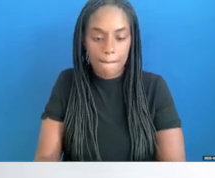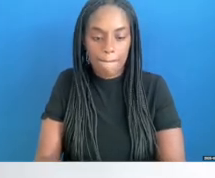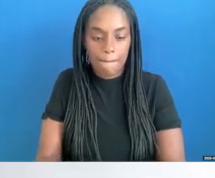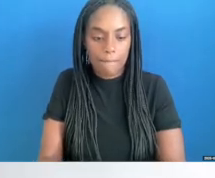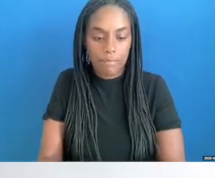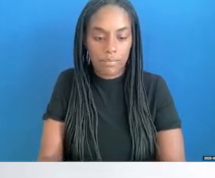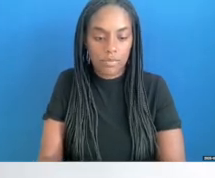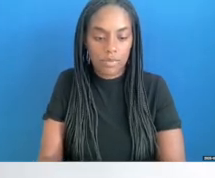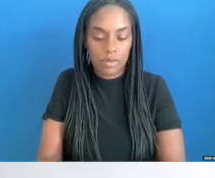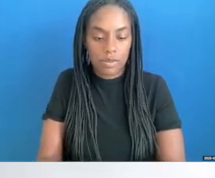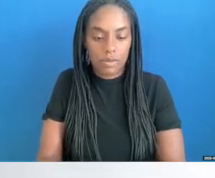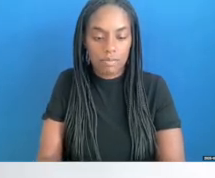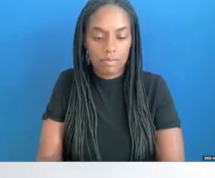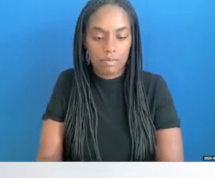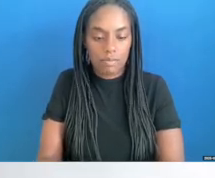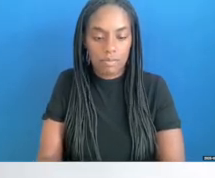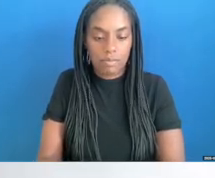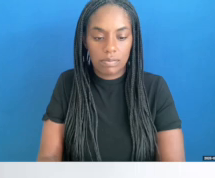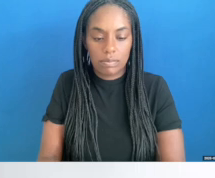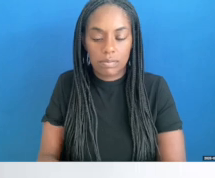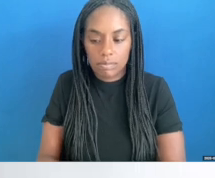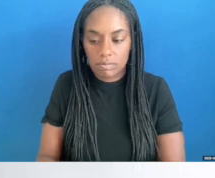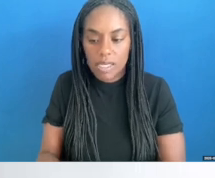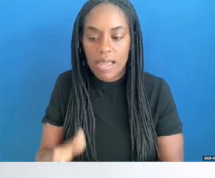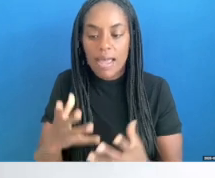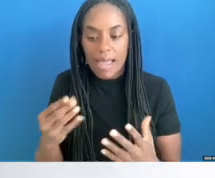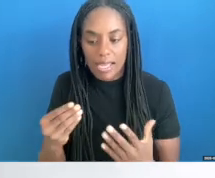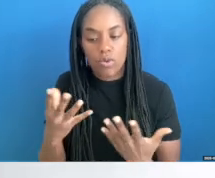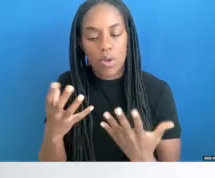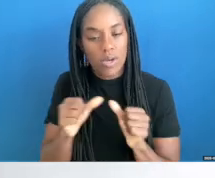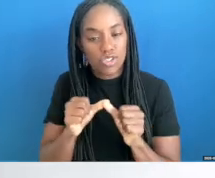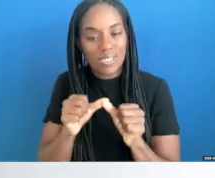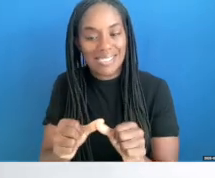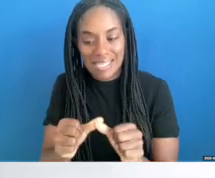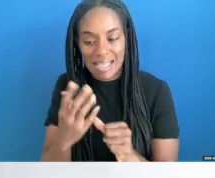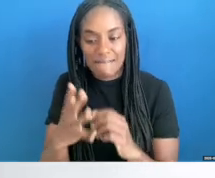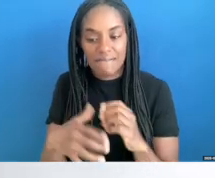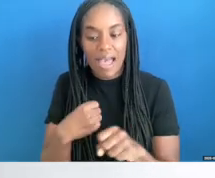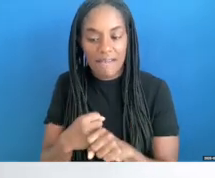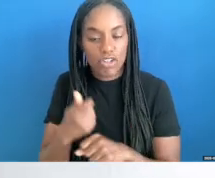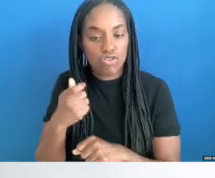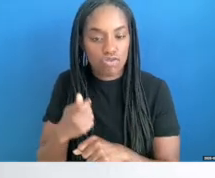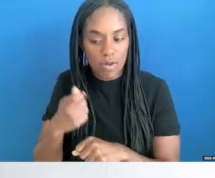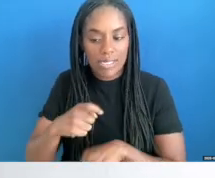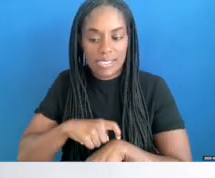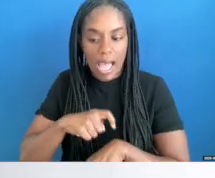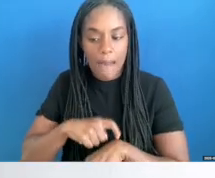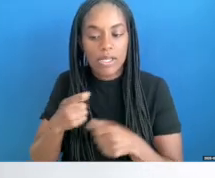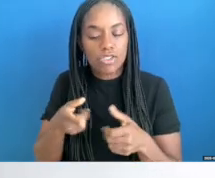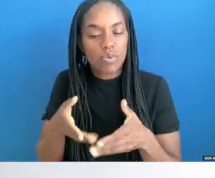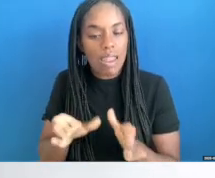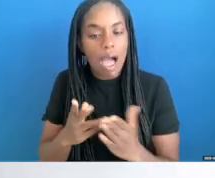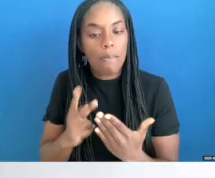beyond 5 years to give projects more time to launch and operate